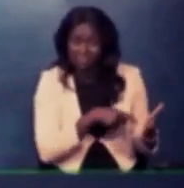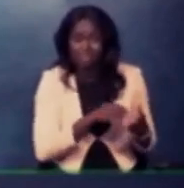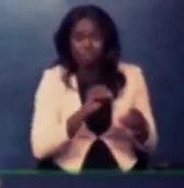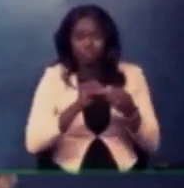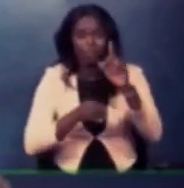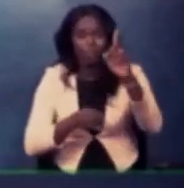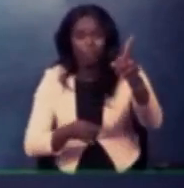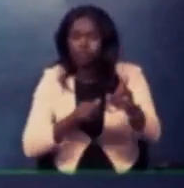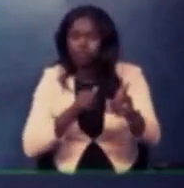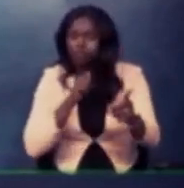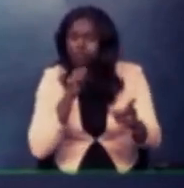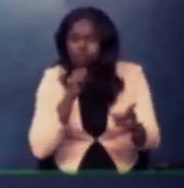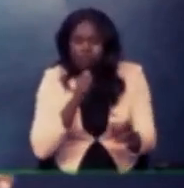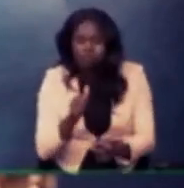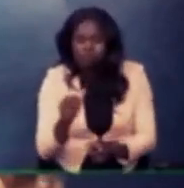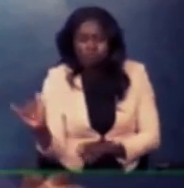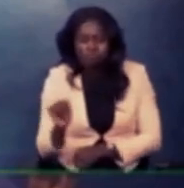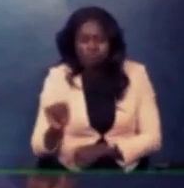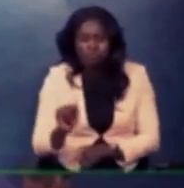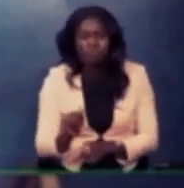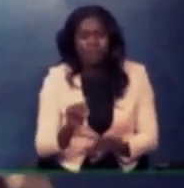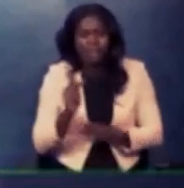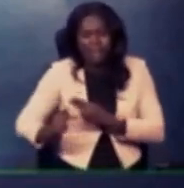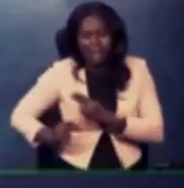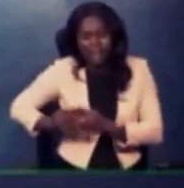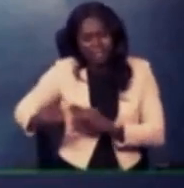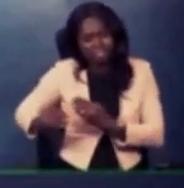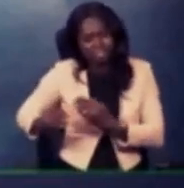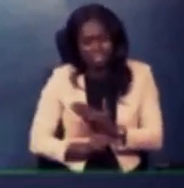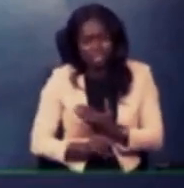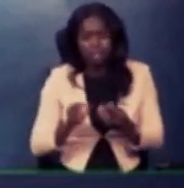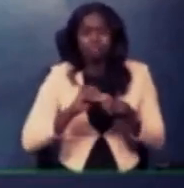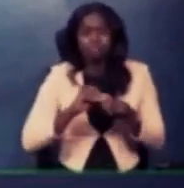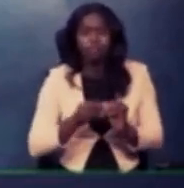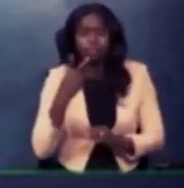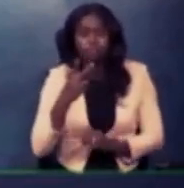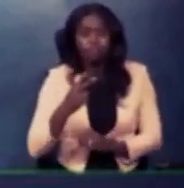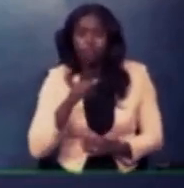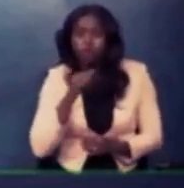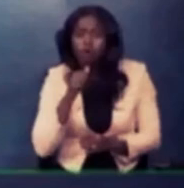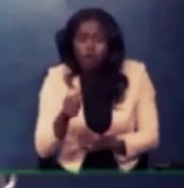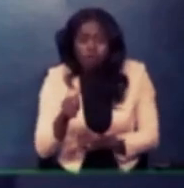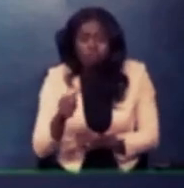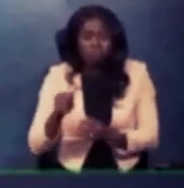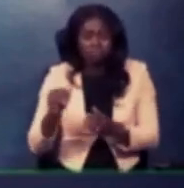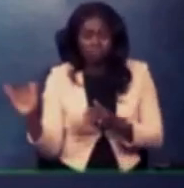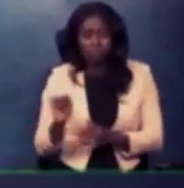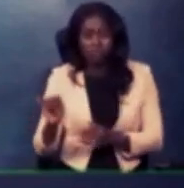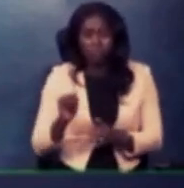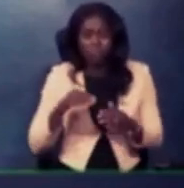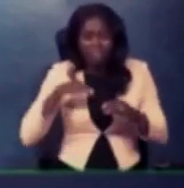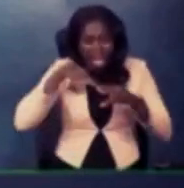kindness. Number two, unusual access. Number three, unusual